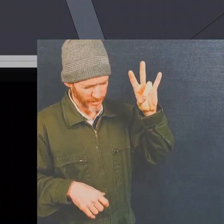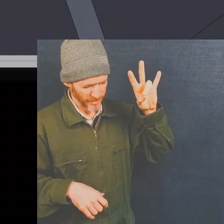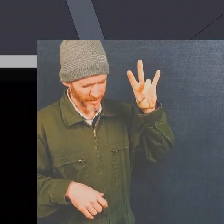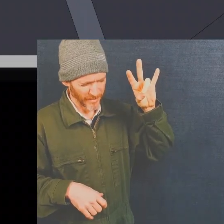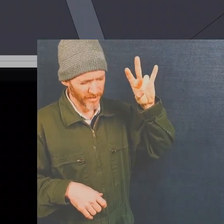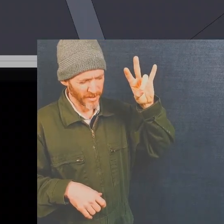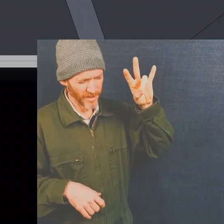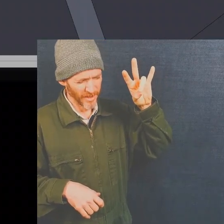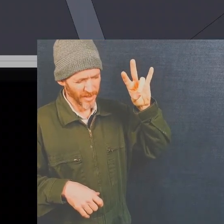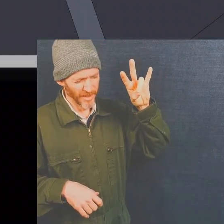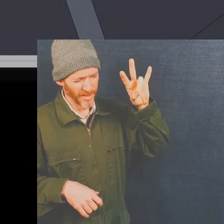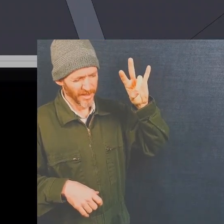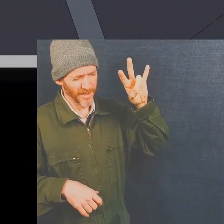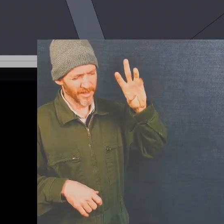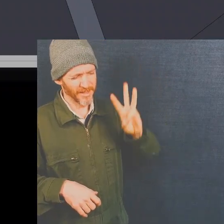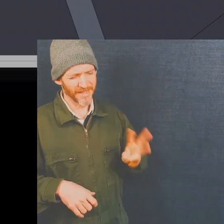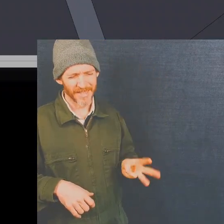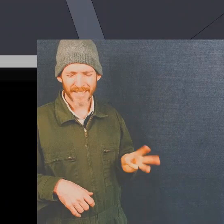7/16.